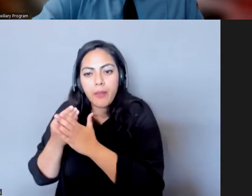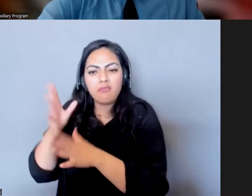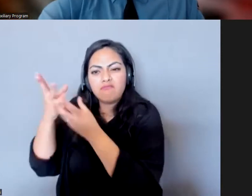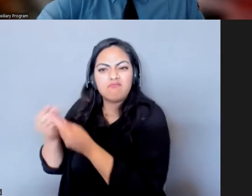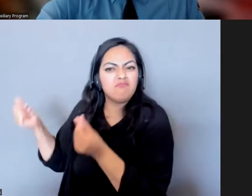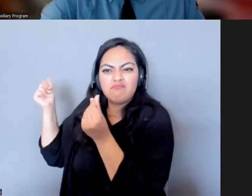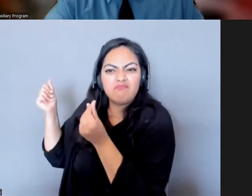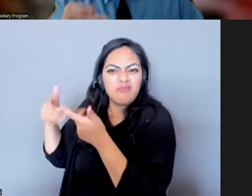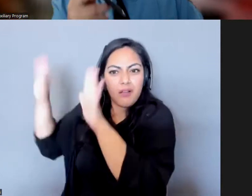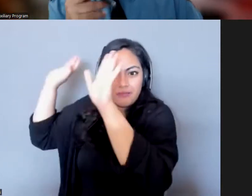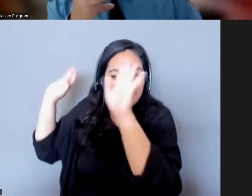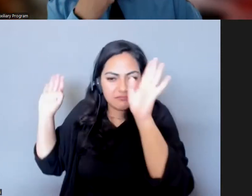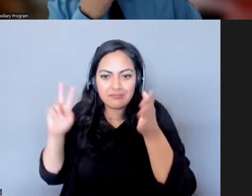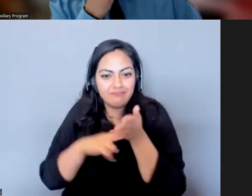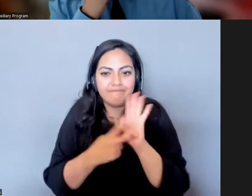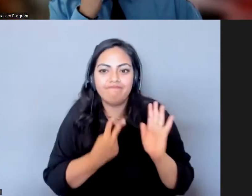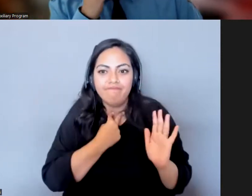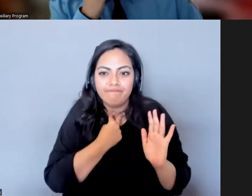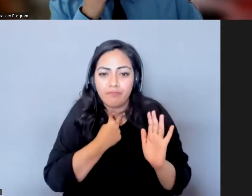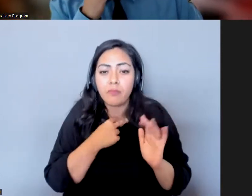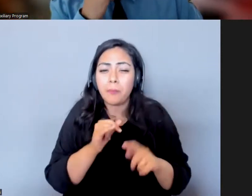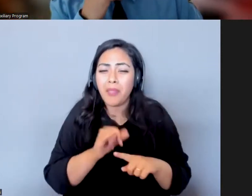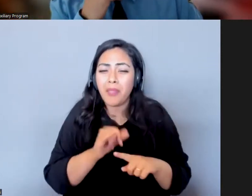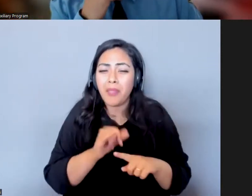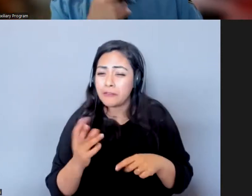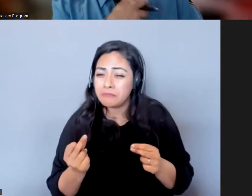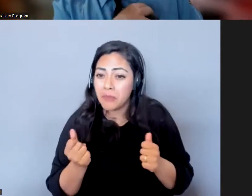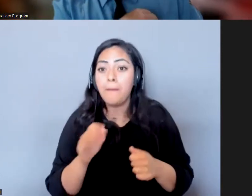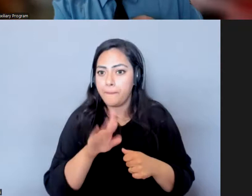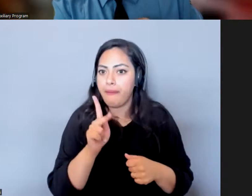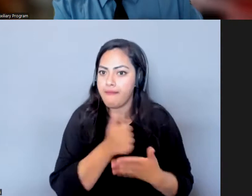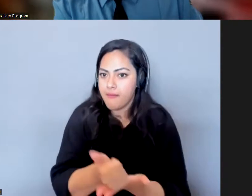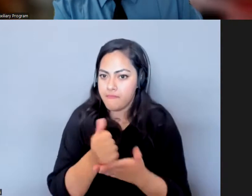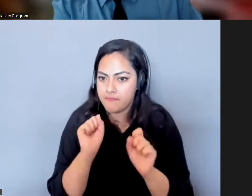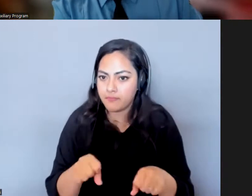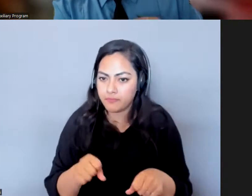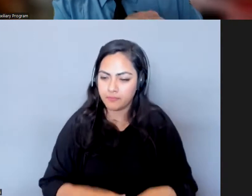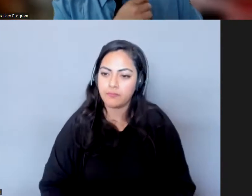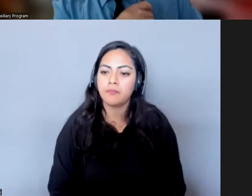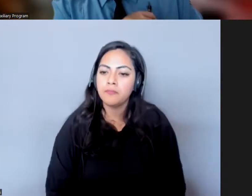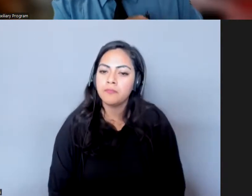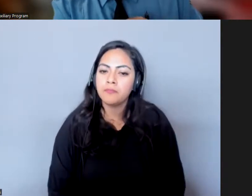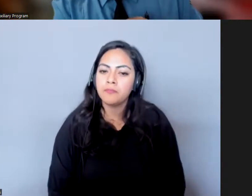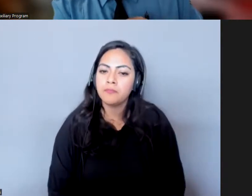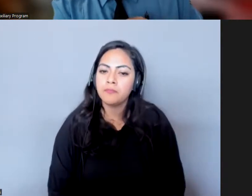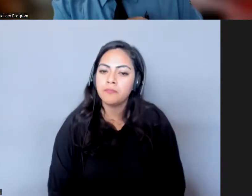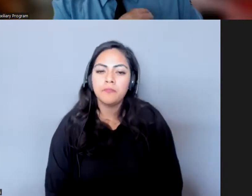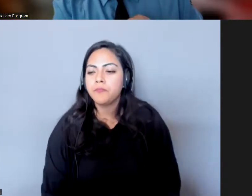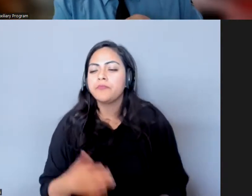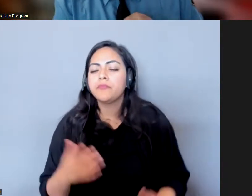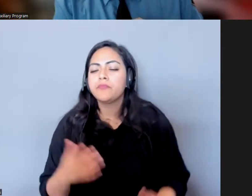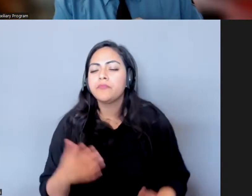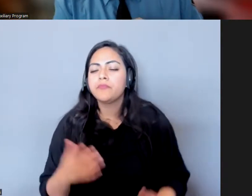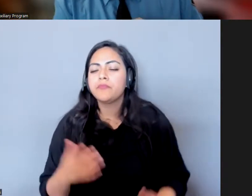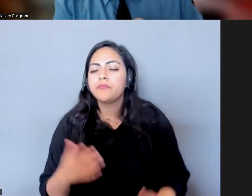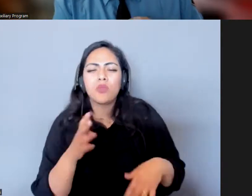delays and things, I know, what's your recommendation if, the scammers might say, well, just e-transfer me the money,